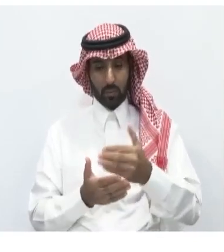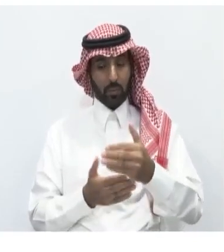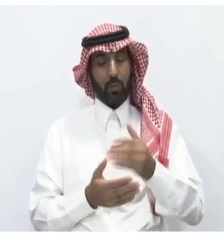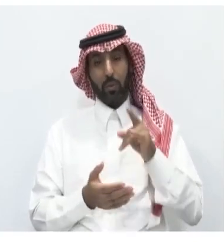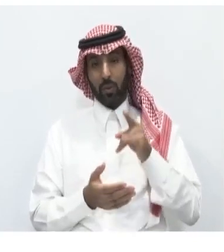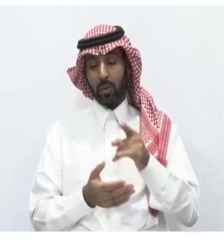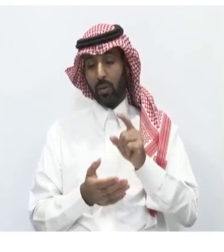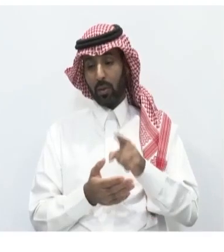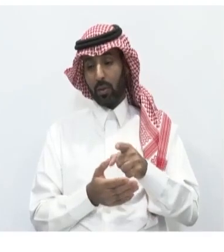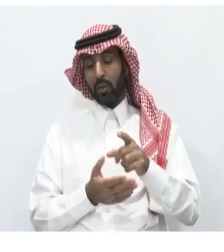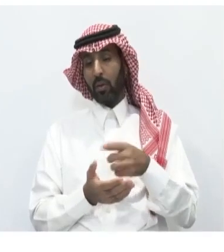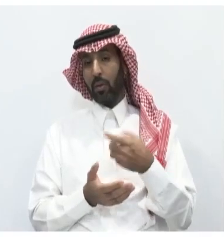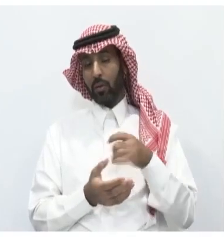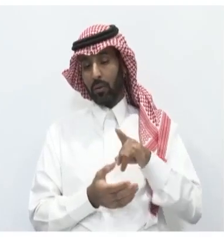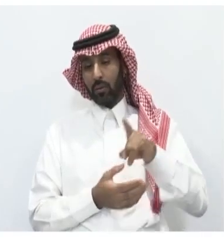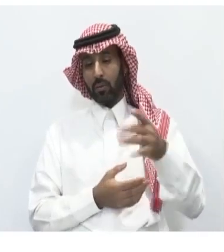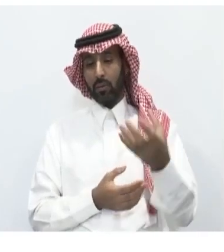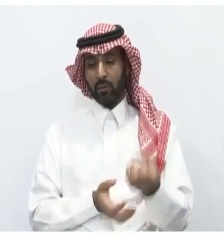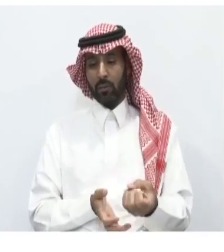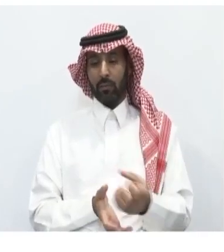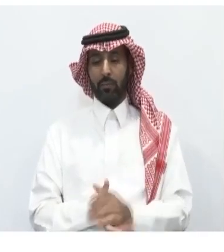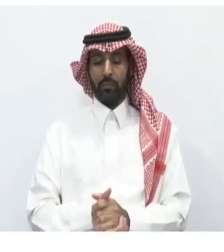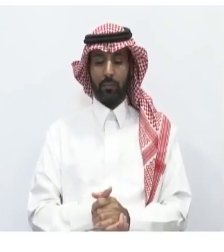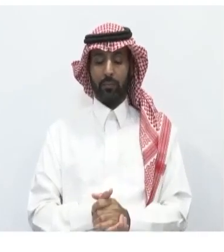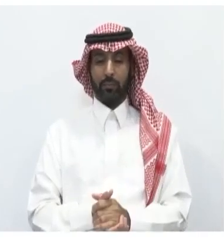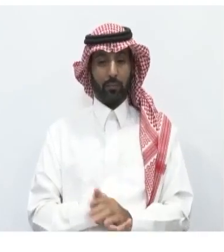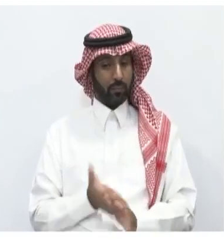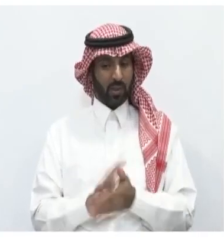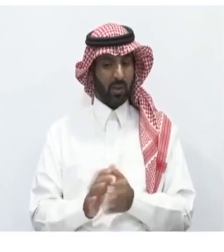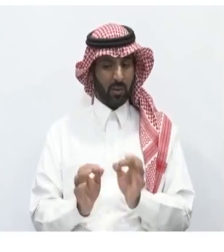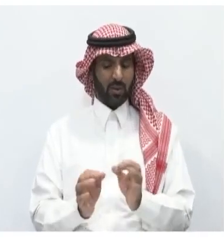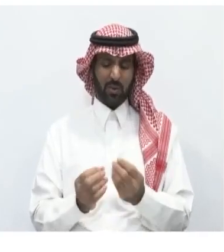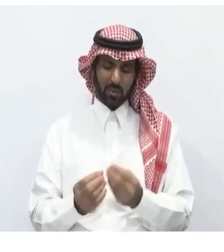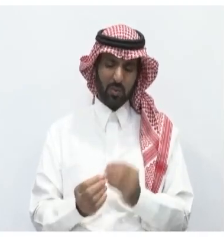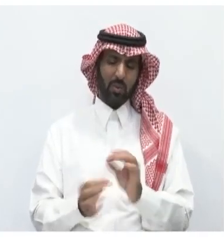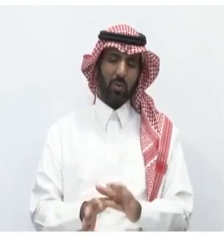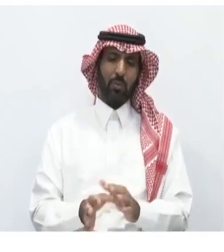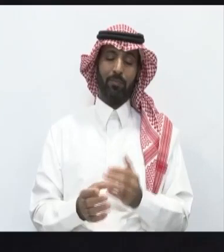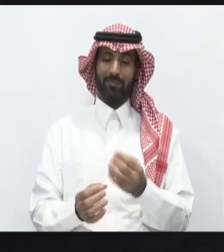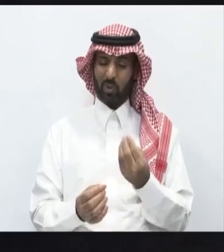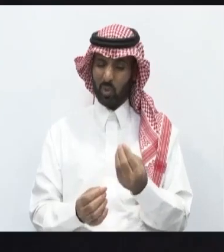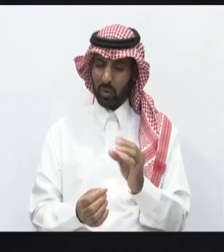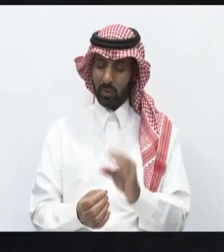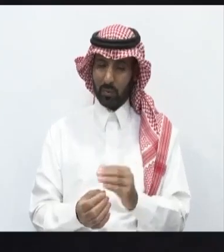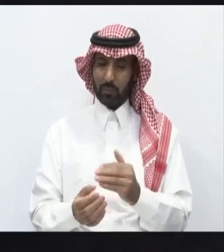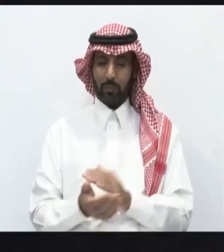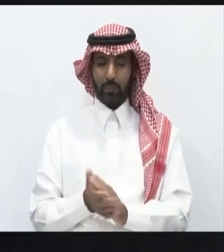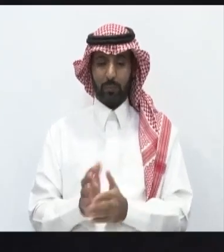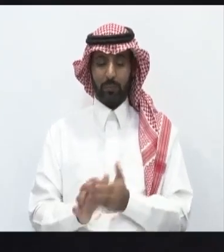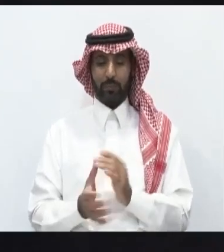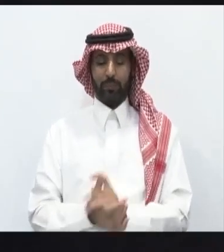They've almost finished planning their vacation. Are they finished? No, still, they've almost